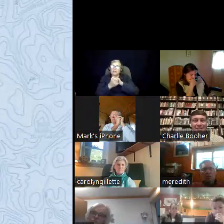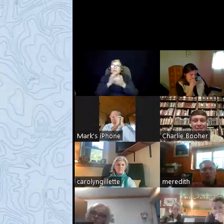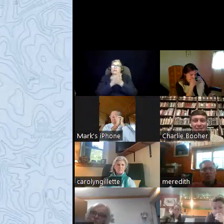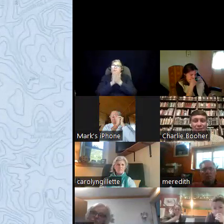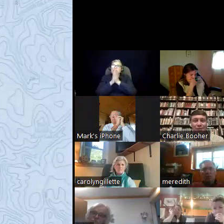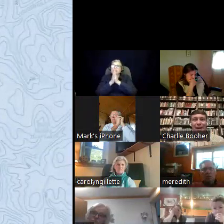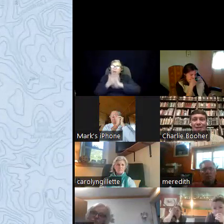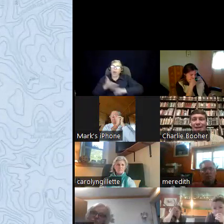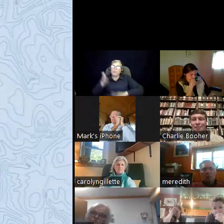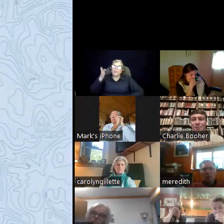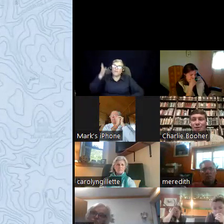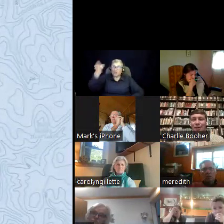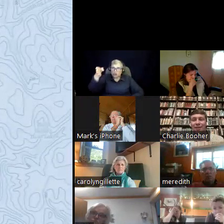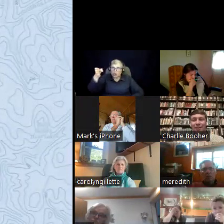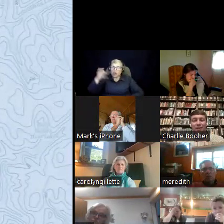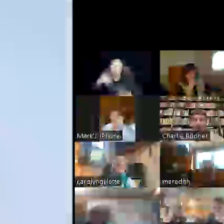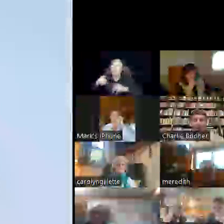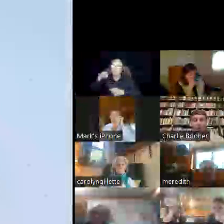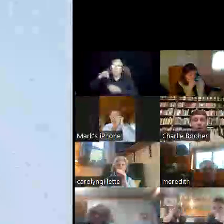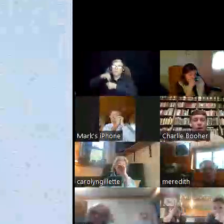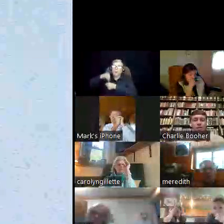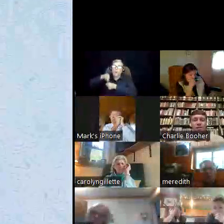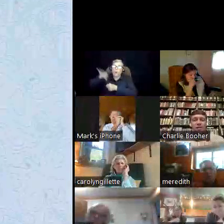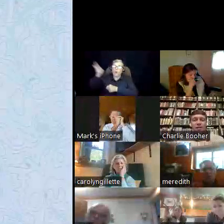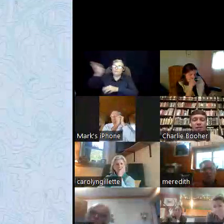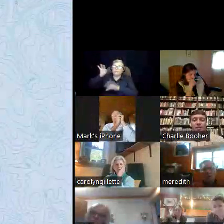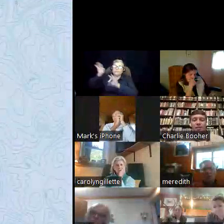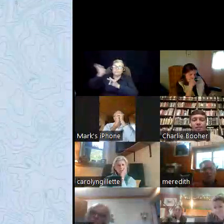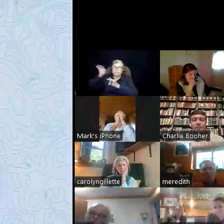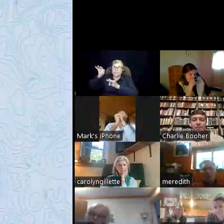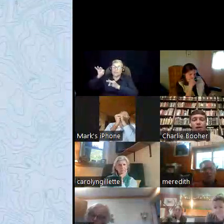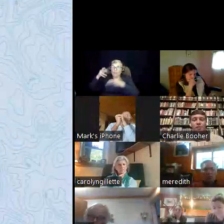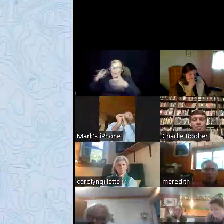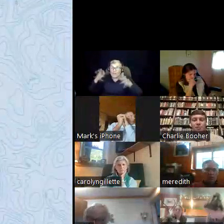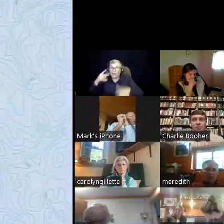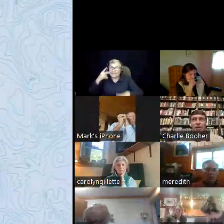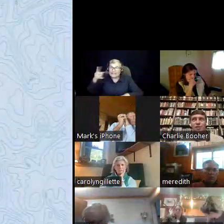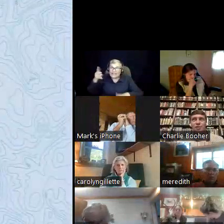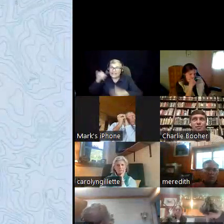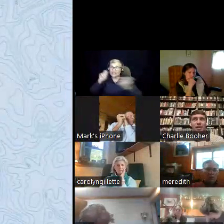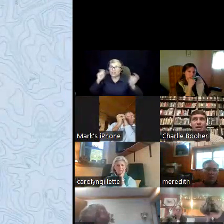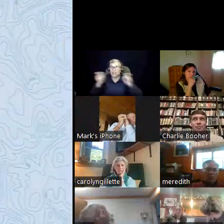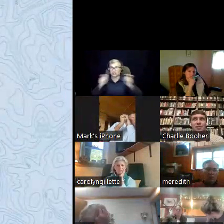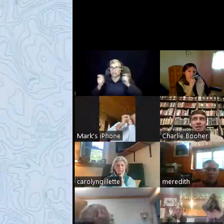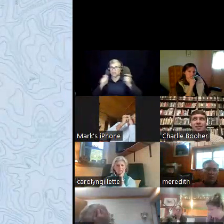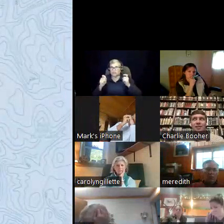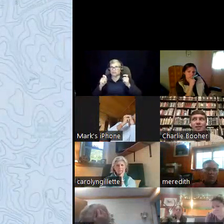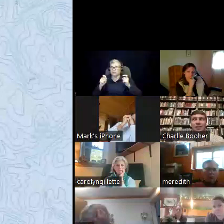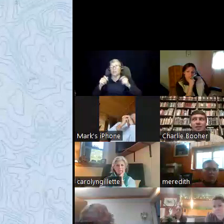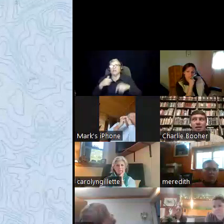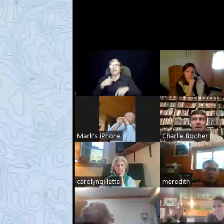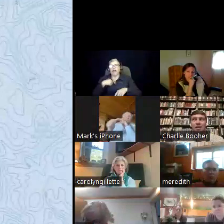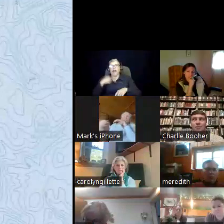appointed to create that future. We're already seeing all sorts of changes, and I would